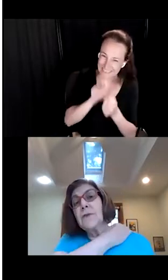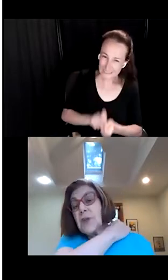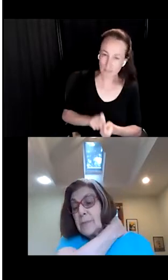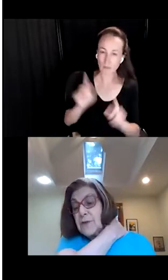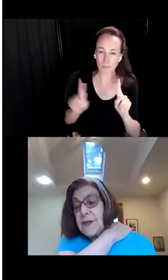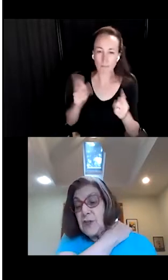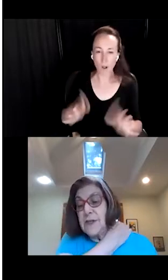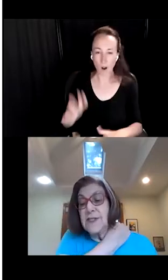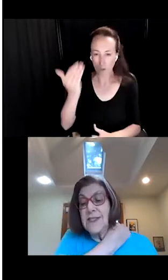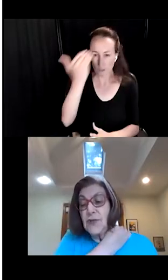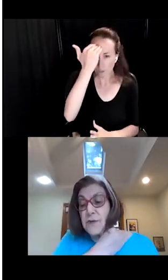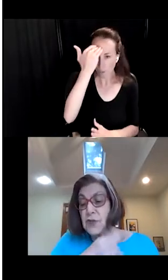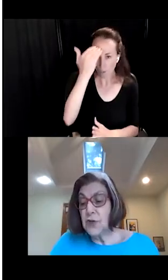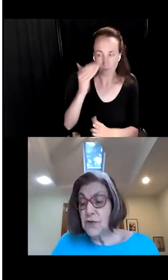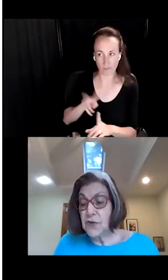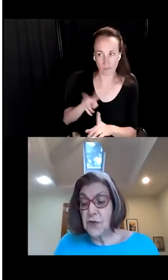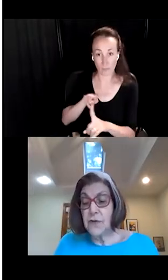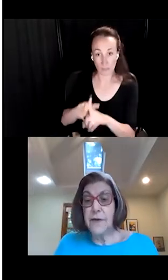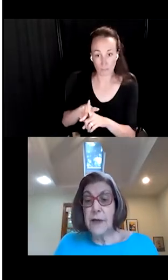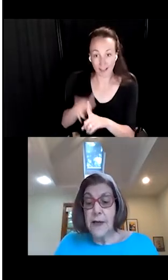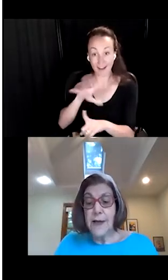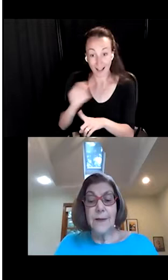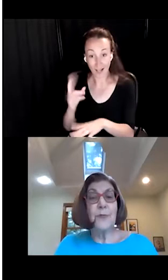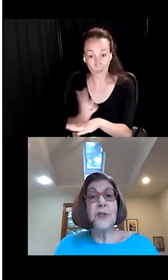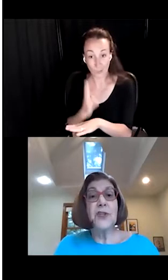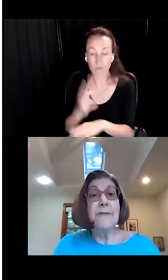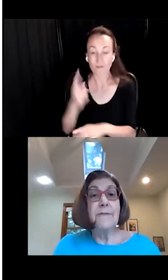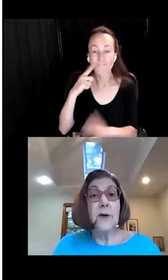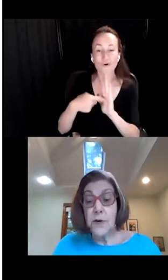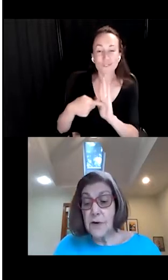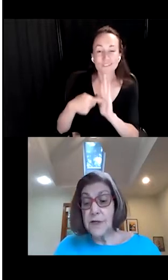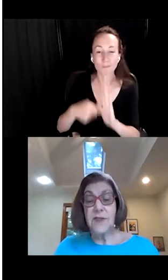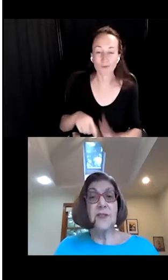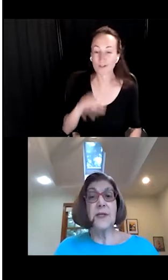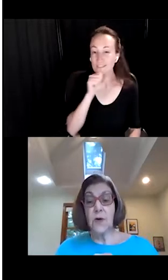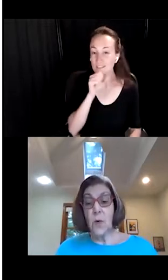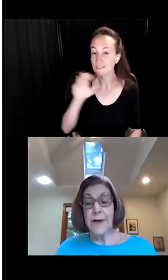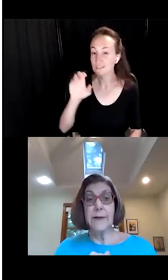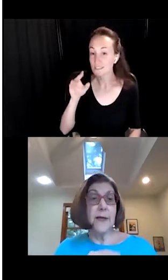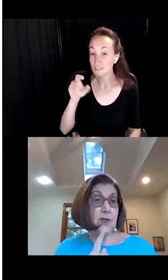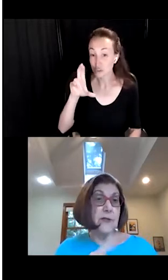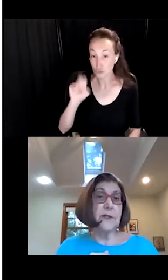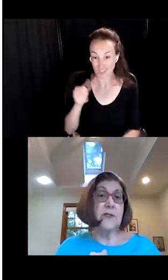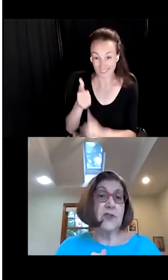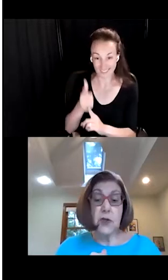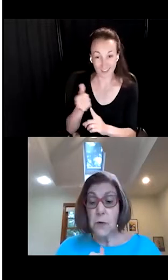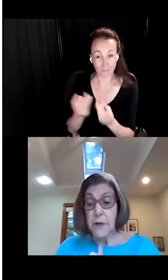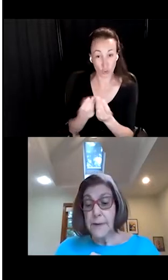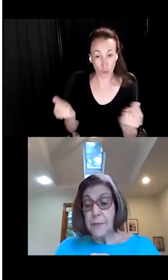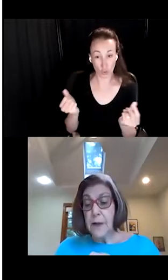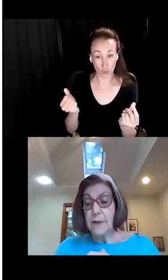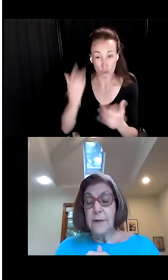the first observation that citrus cures scurvy in the British Navy occurred in 1601, in case you think this is